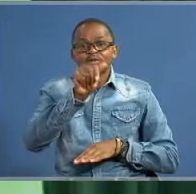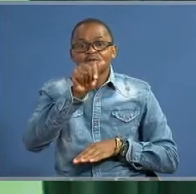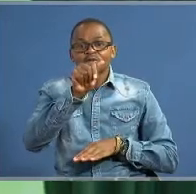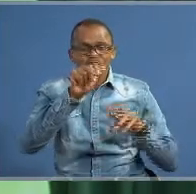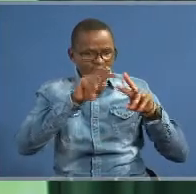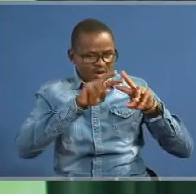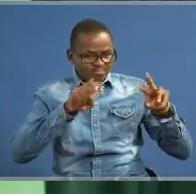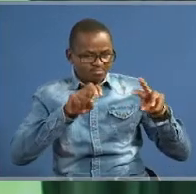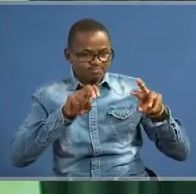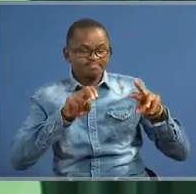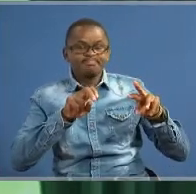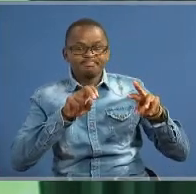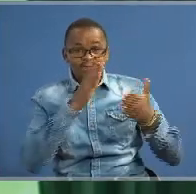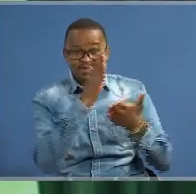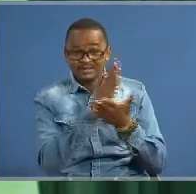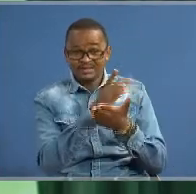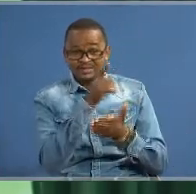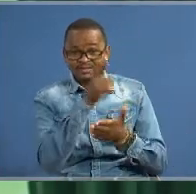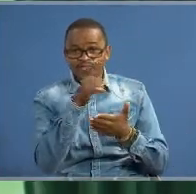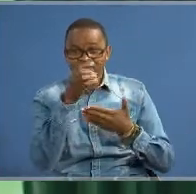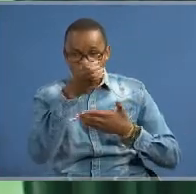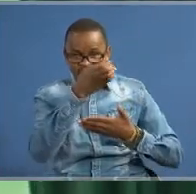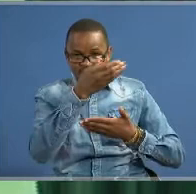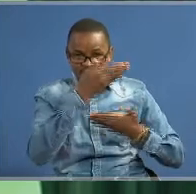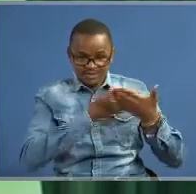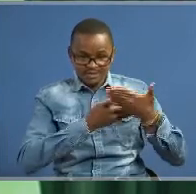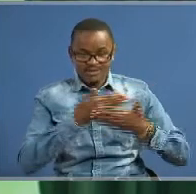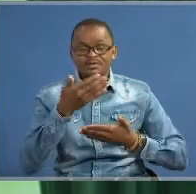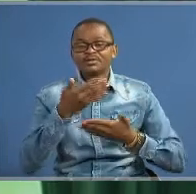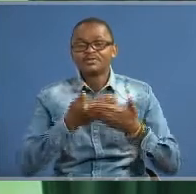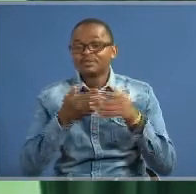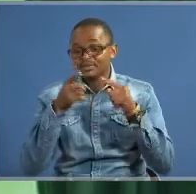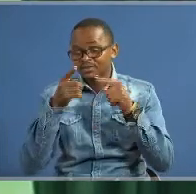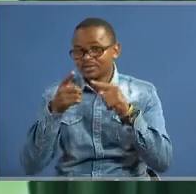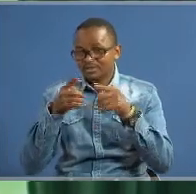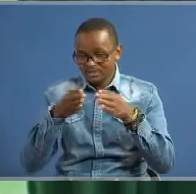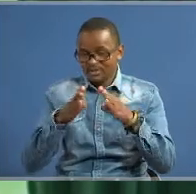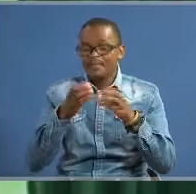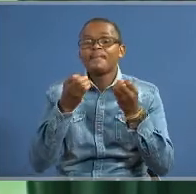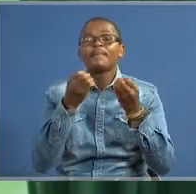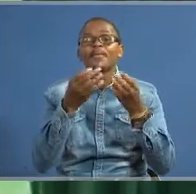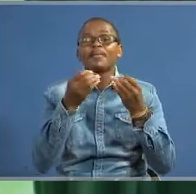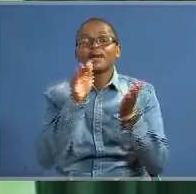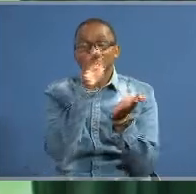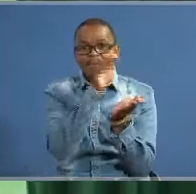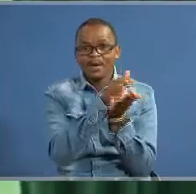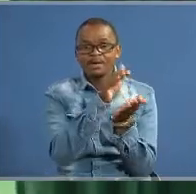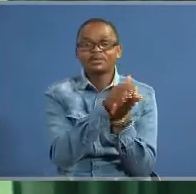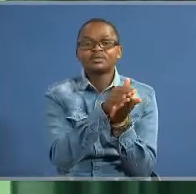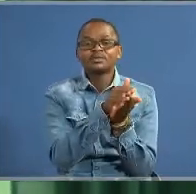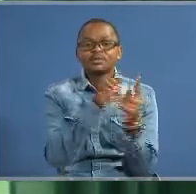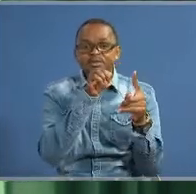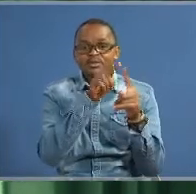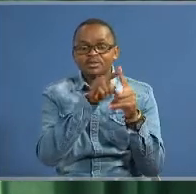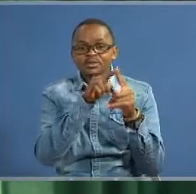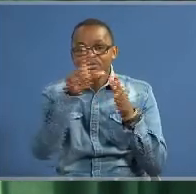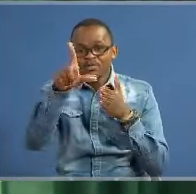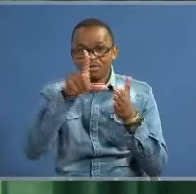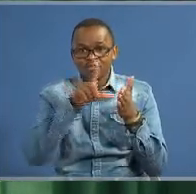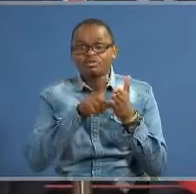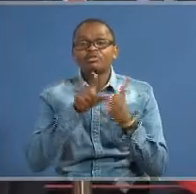to assess the credit worthiness of these enterprises. This will enable many more banks to lend to